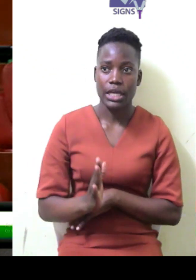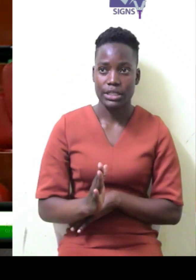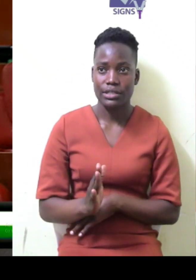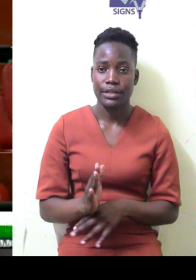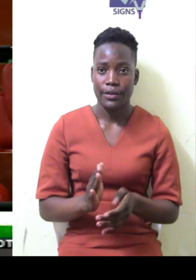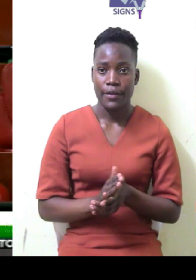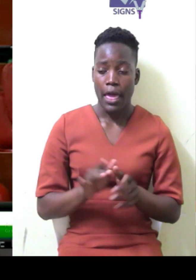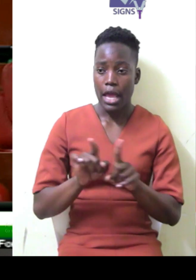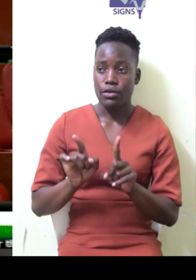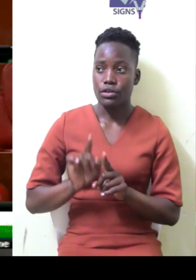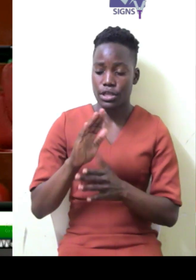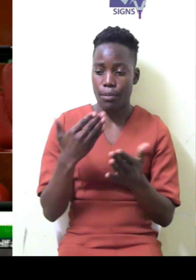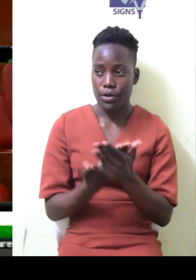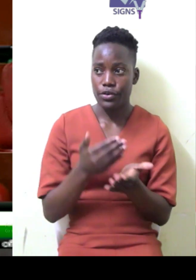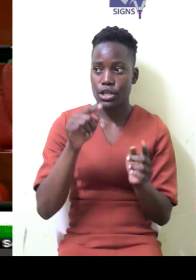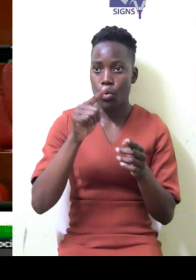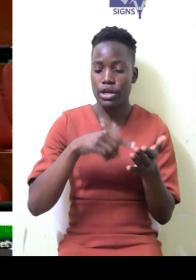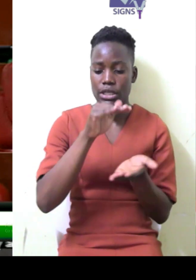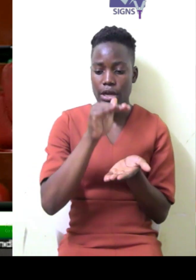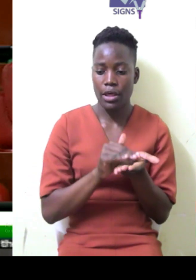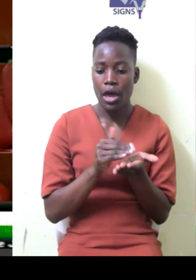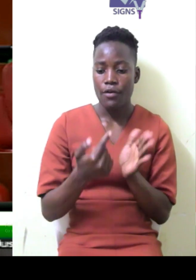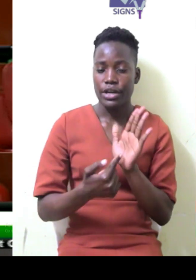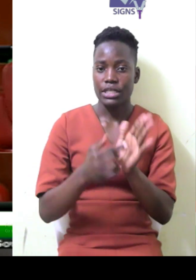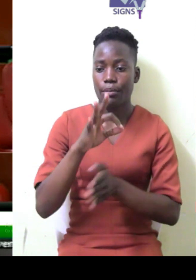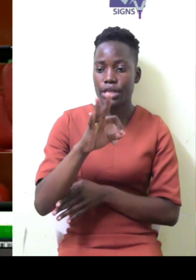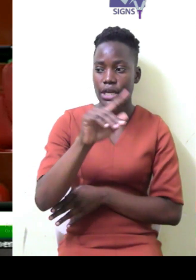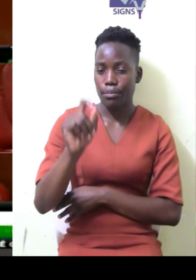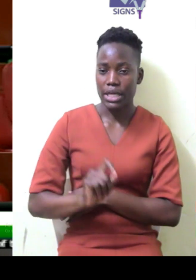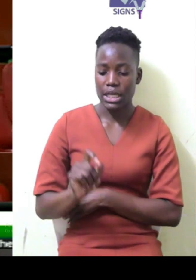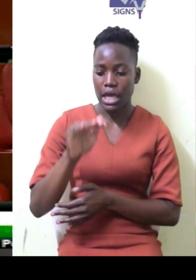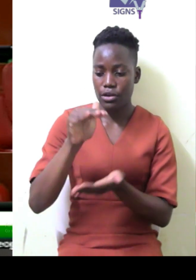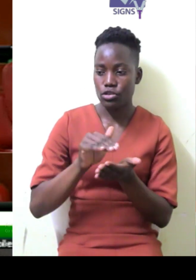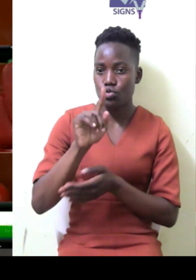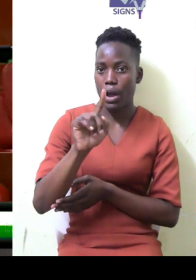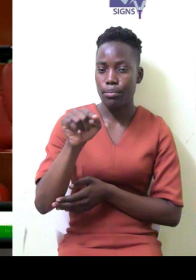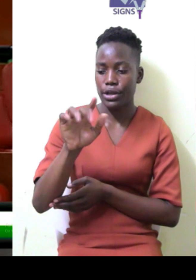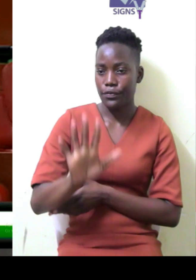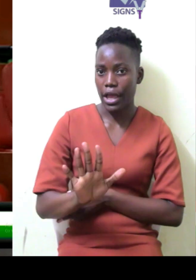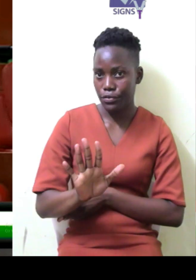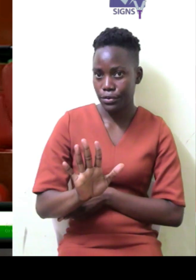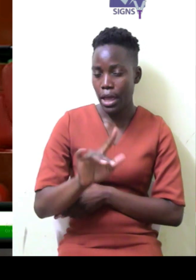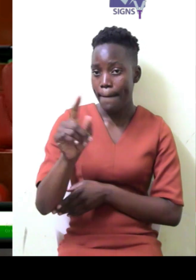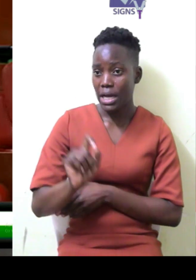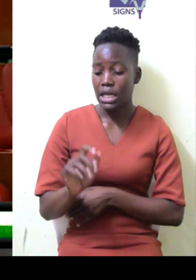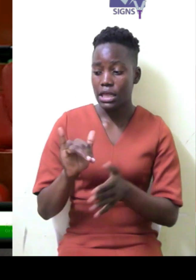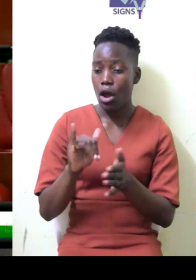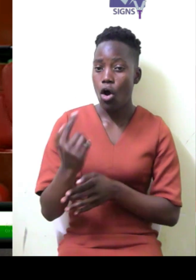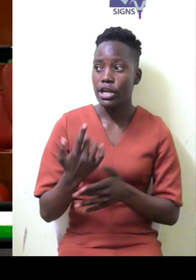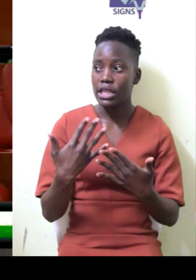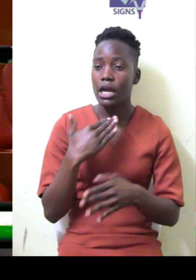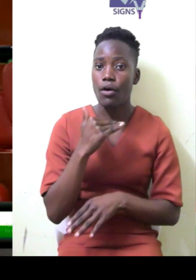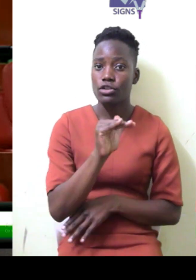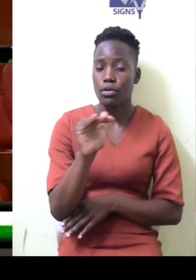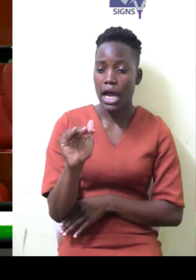They are proposing some reductions, like on the 3%. They are reducing it to 1.5. Probably the only thing I would want to request the chair as